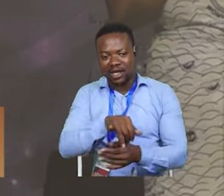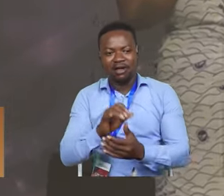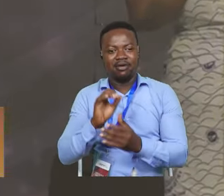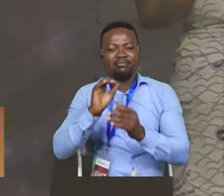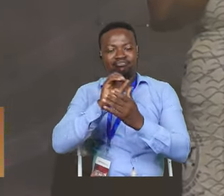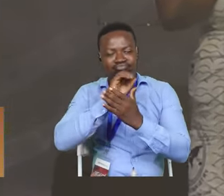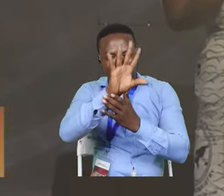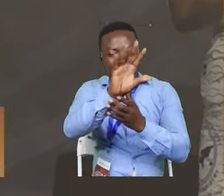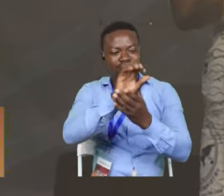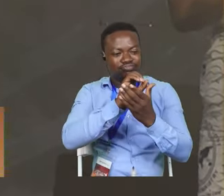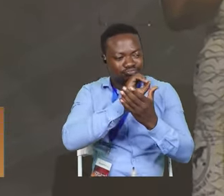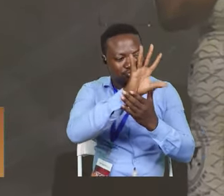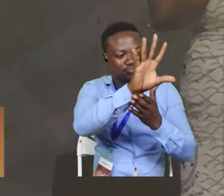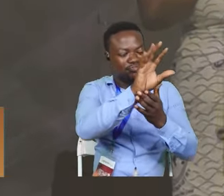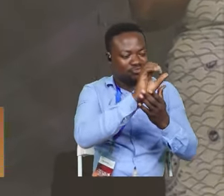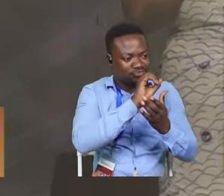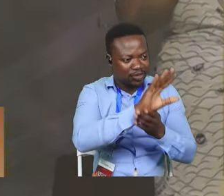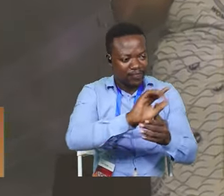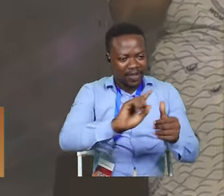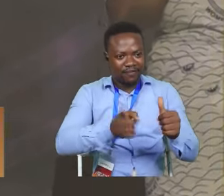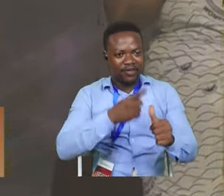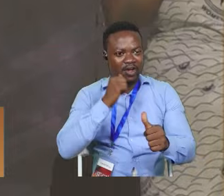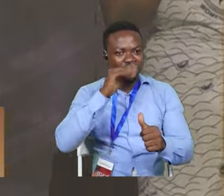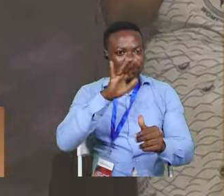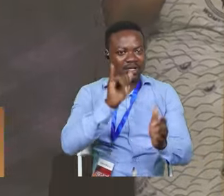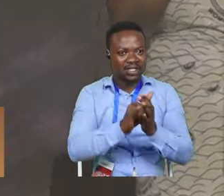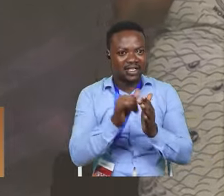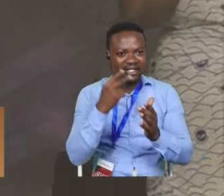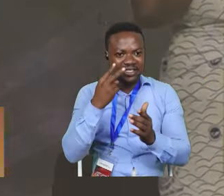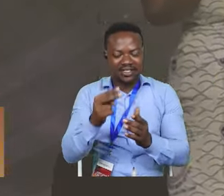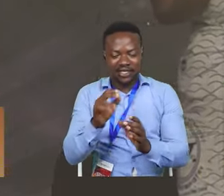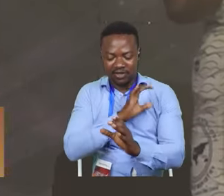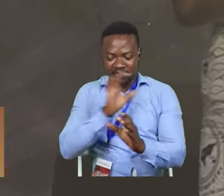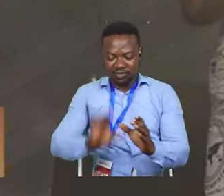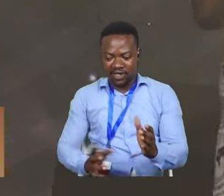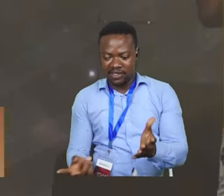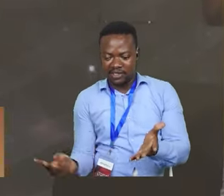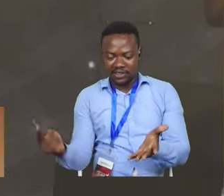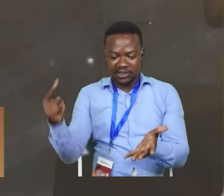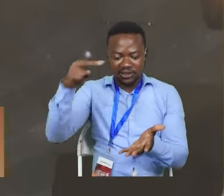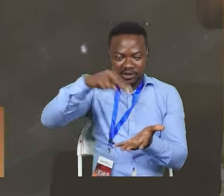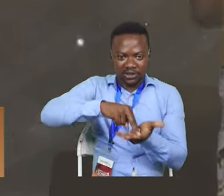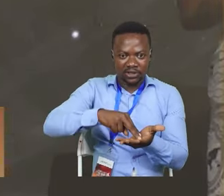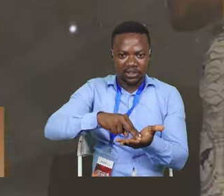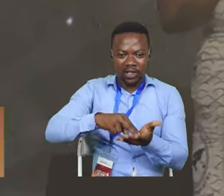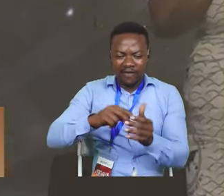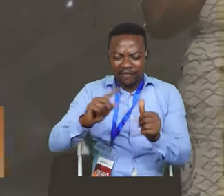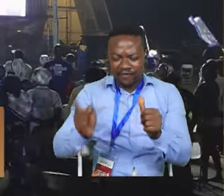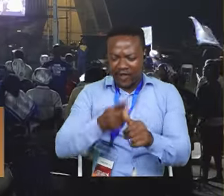The first woman that saw the resurrection of Christ was a woman.